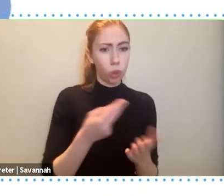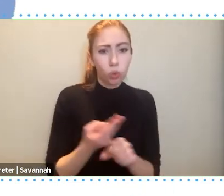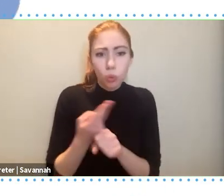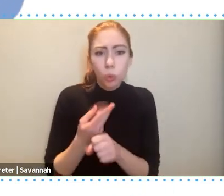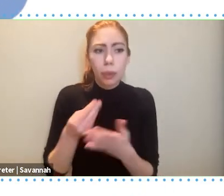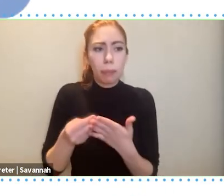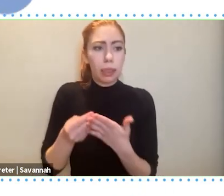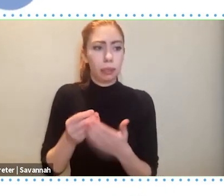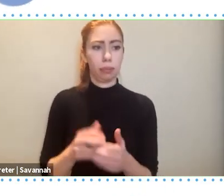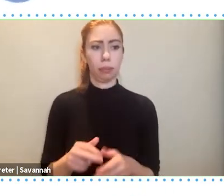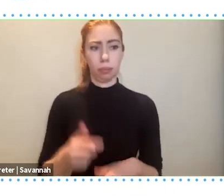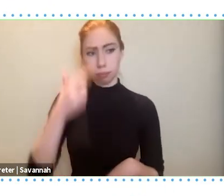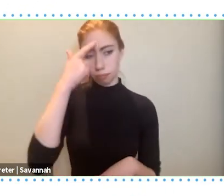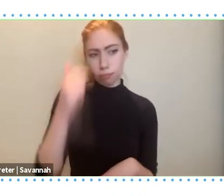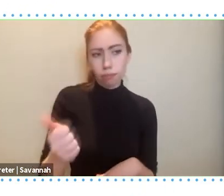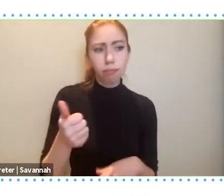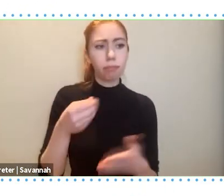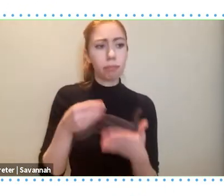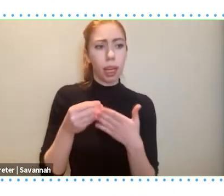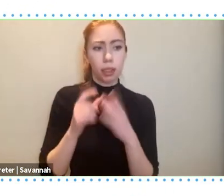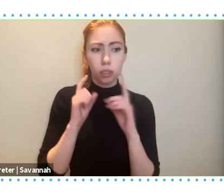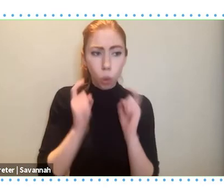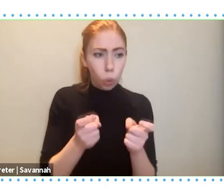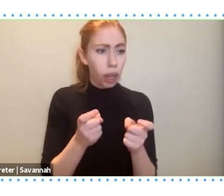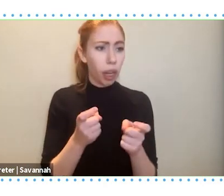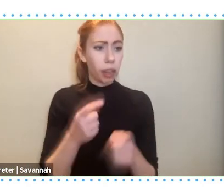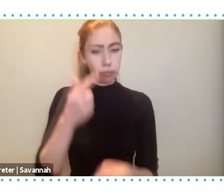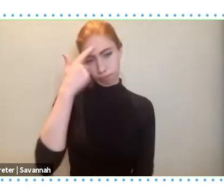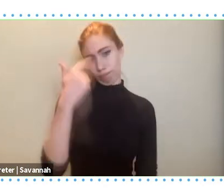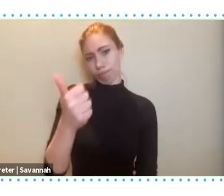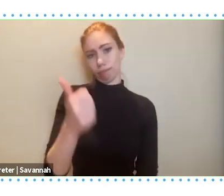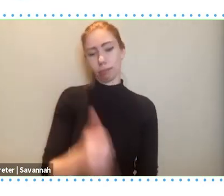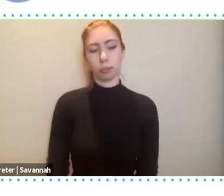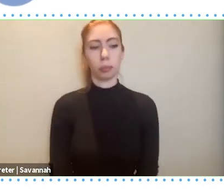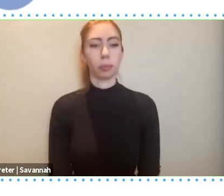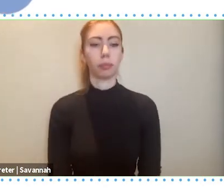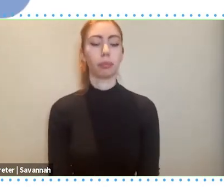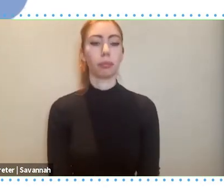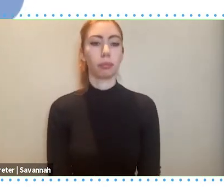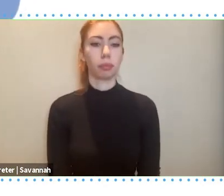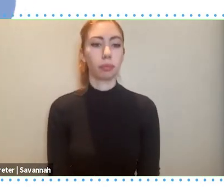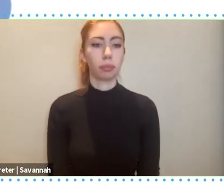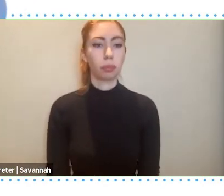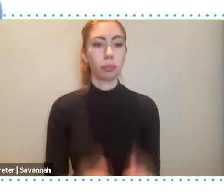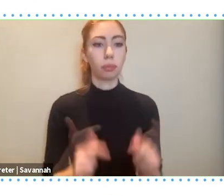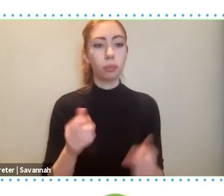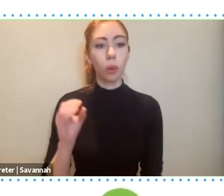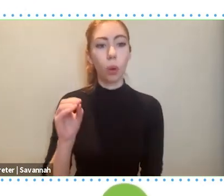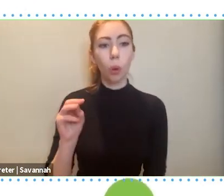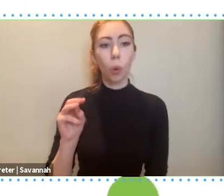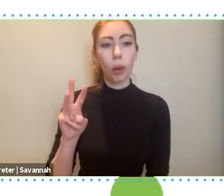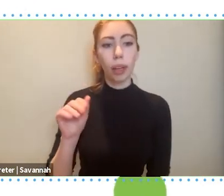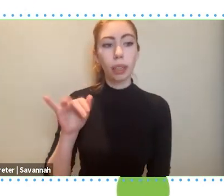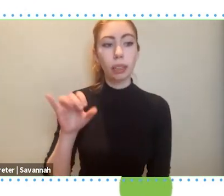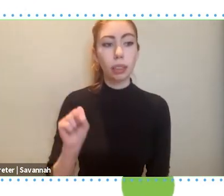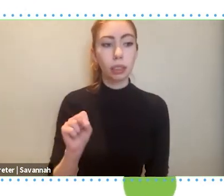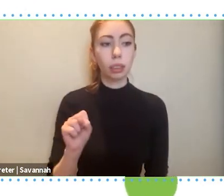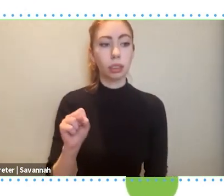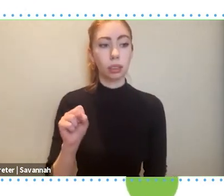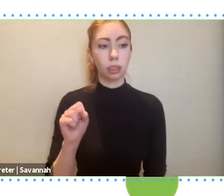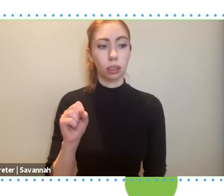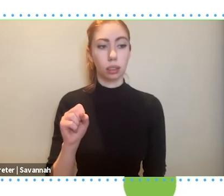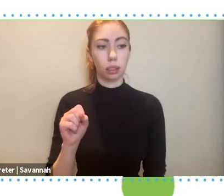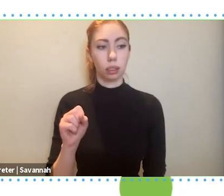Digital Strategy Fund was given out several $100,000 grants to individuals and collectives who were not incorporated under any